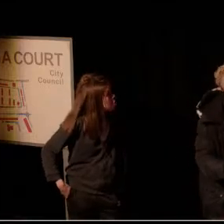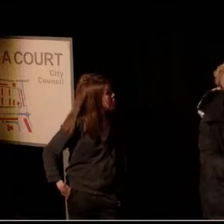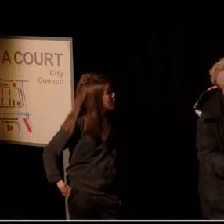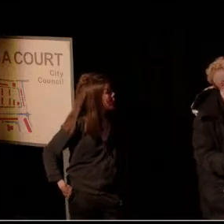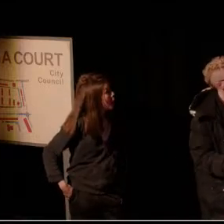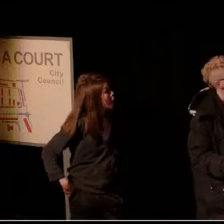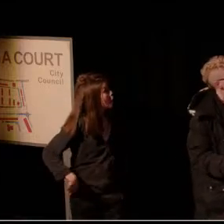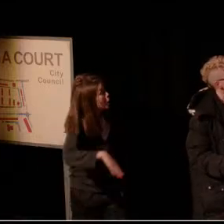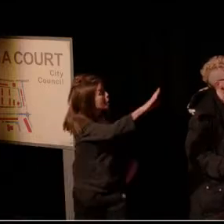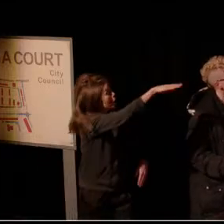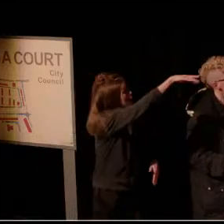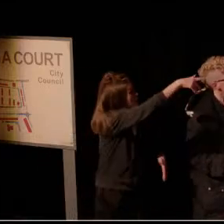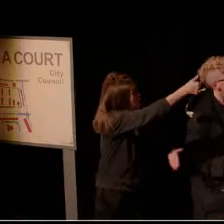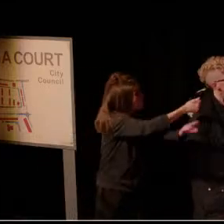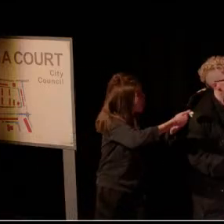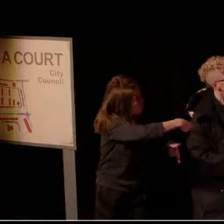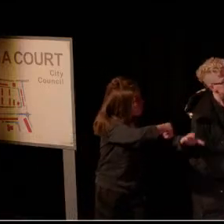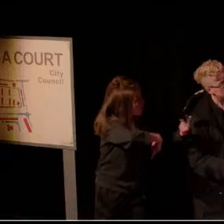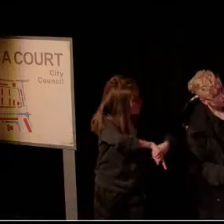Are you gonna help, Bear?